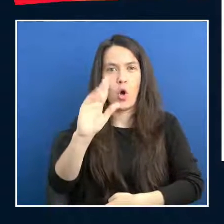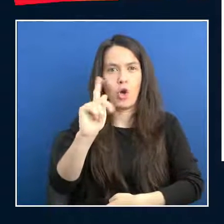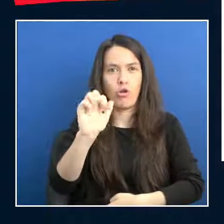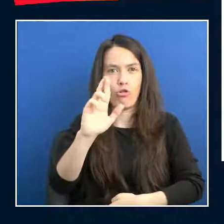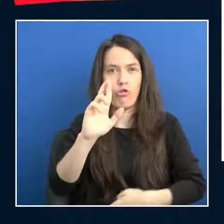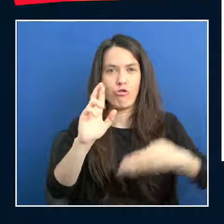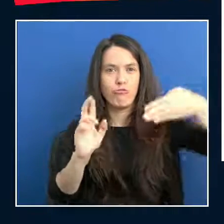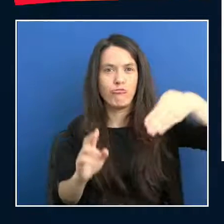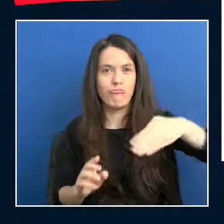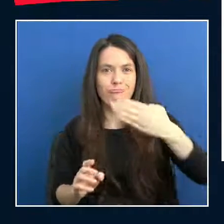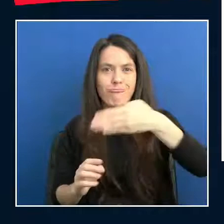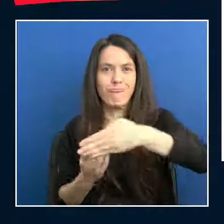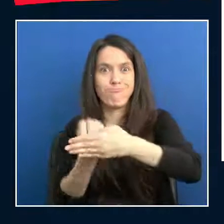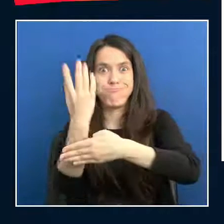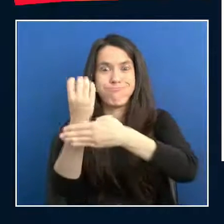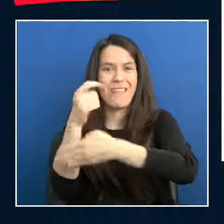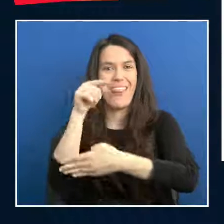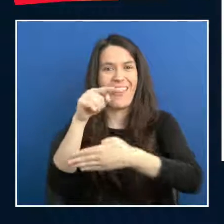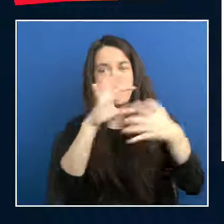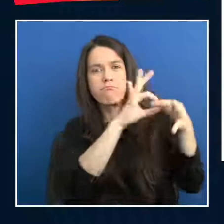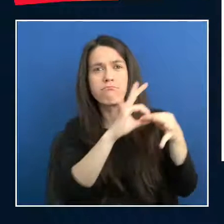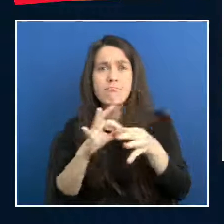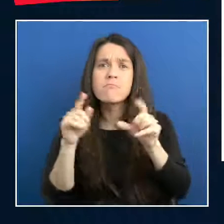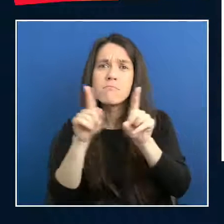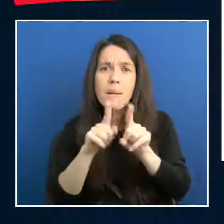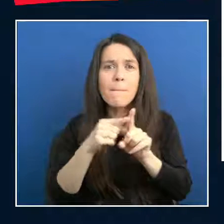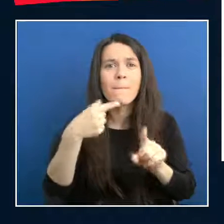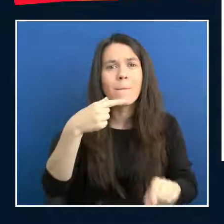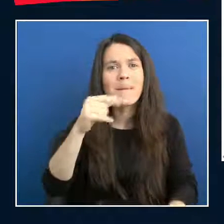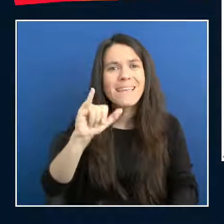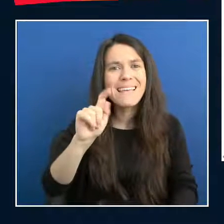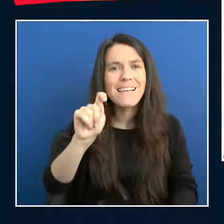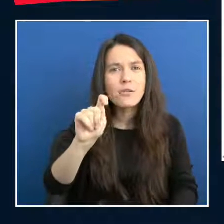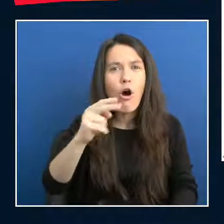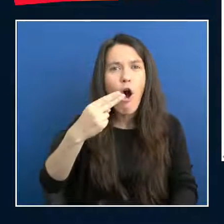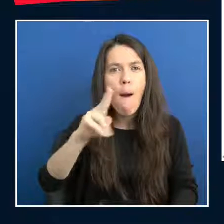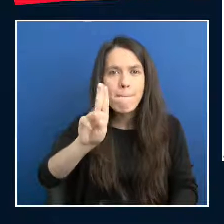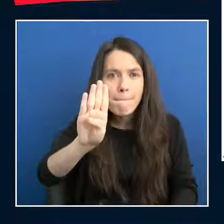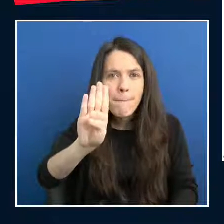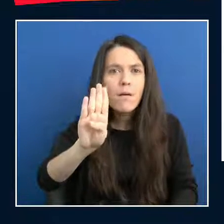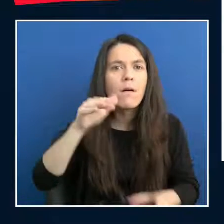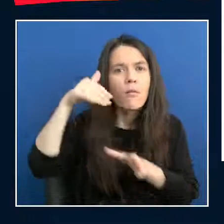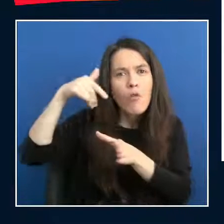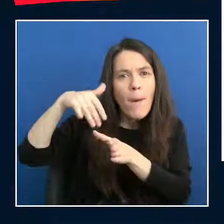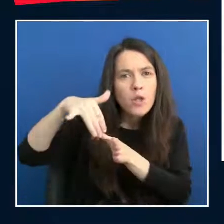repository. You might have a look. We can have a look later on.